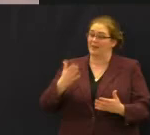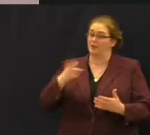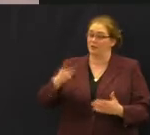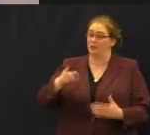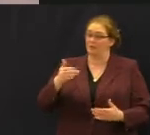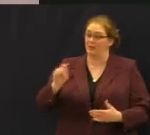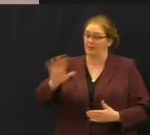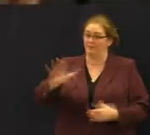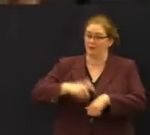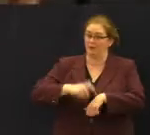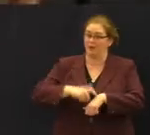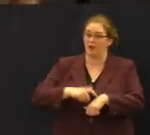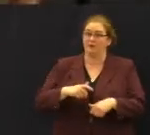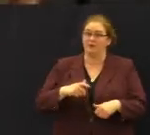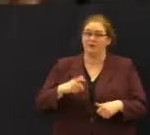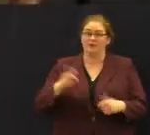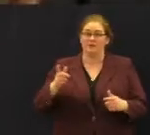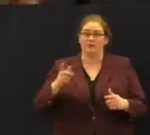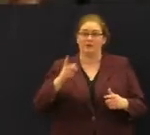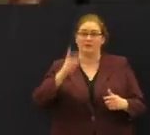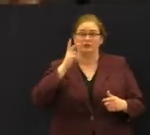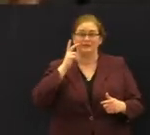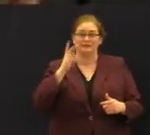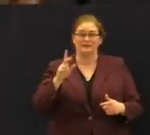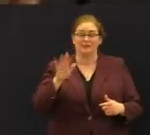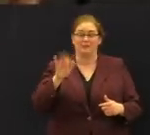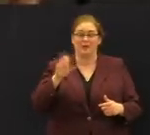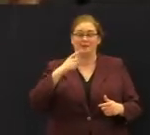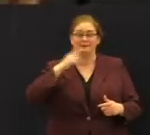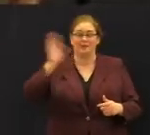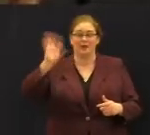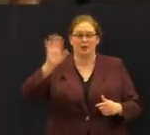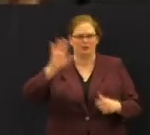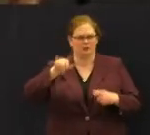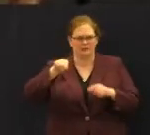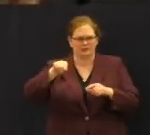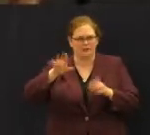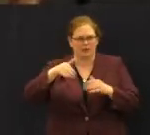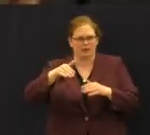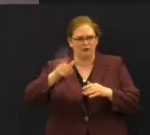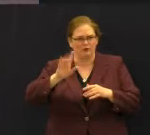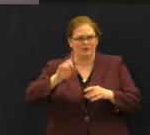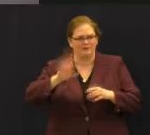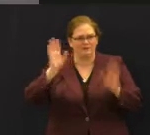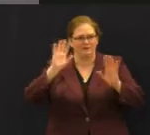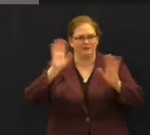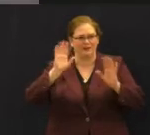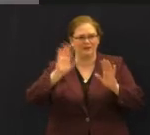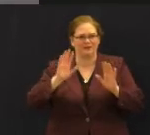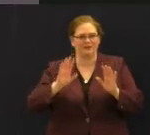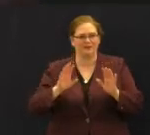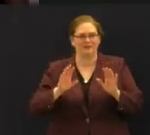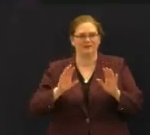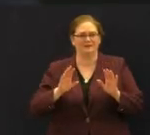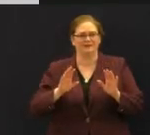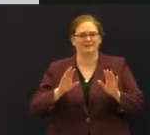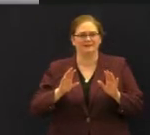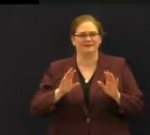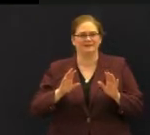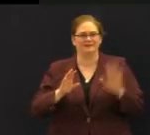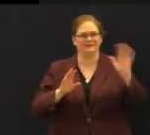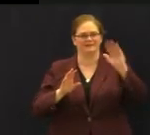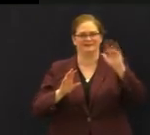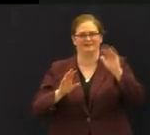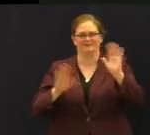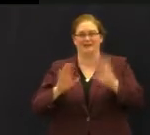for your time. And if we can just see Bonnie and say hello to her, is she right there just to say Hello. I don't know if she's there, but hi,